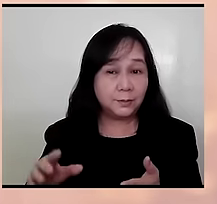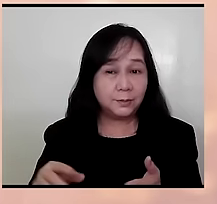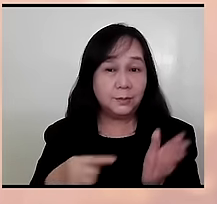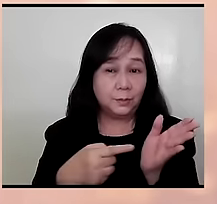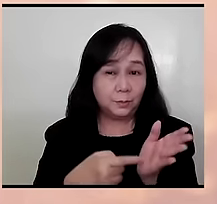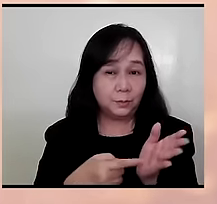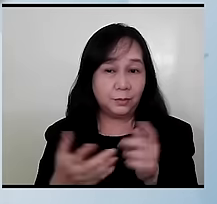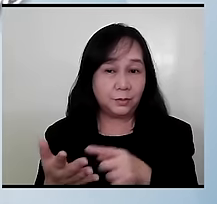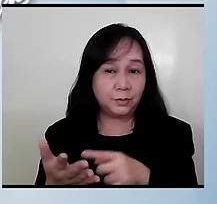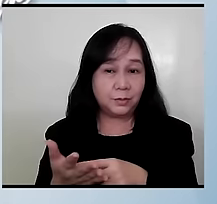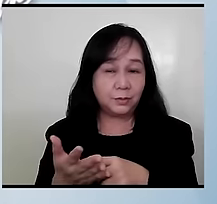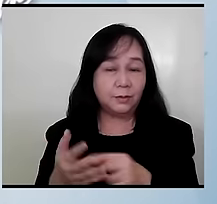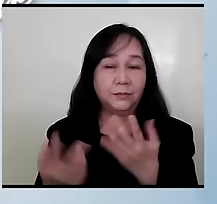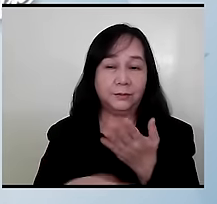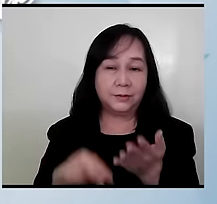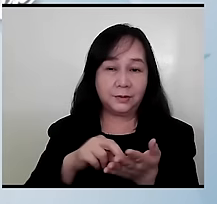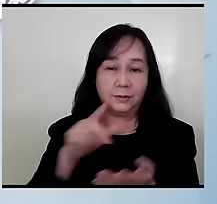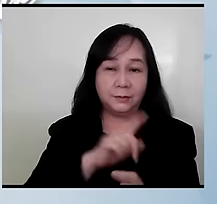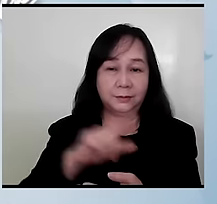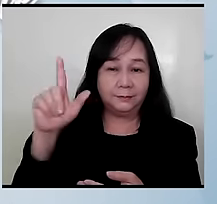Lord.